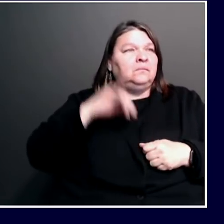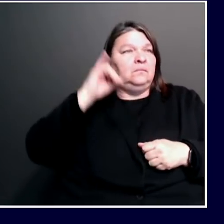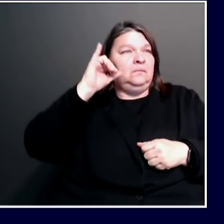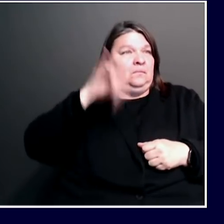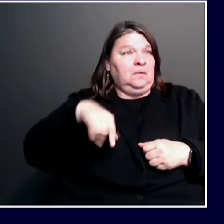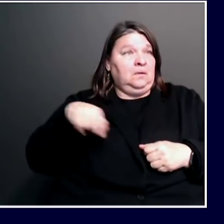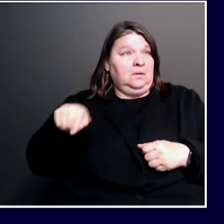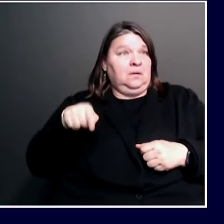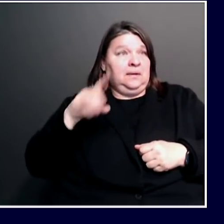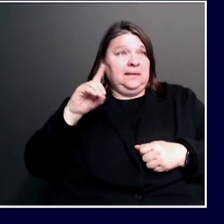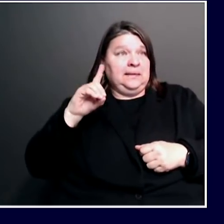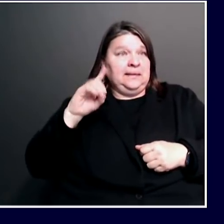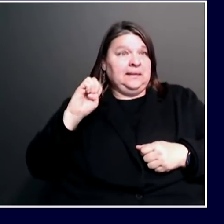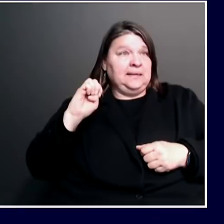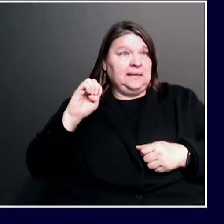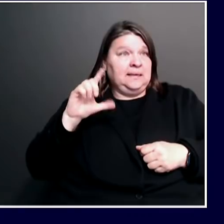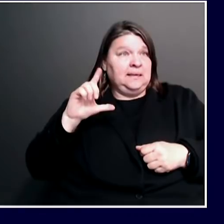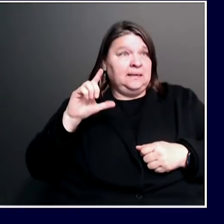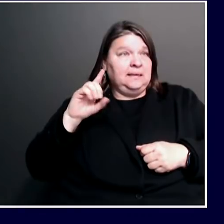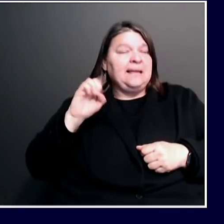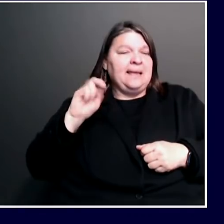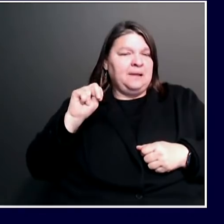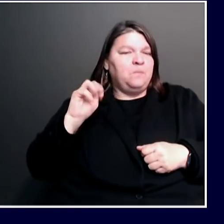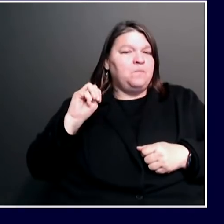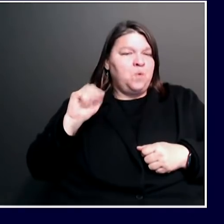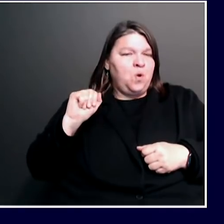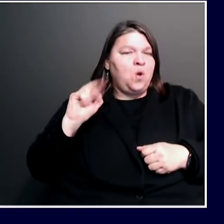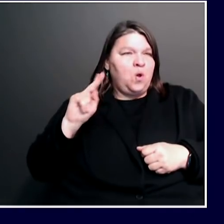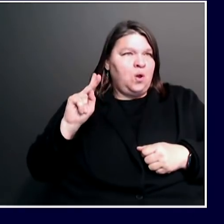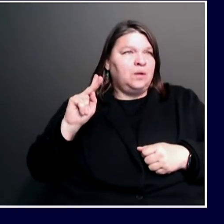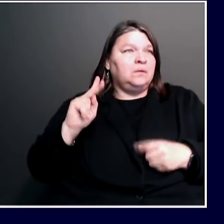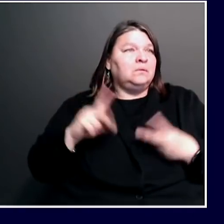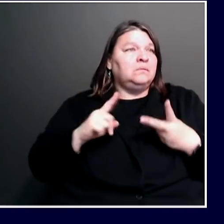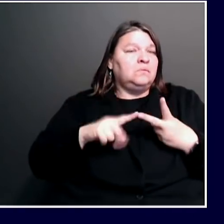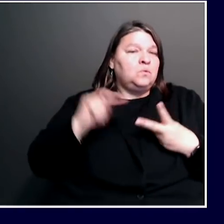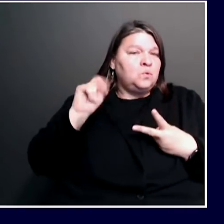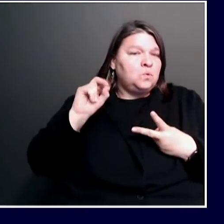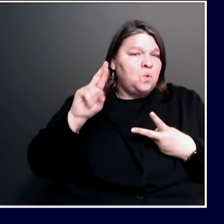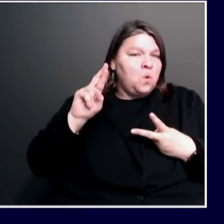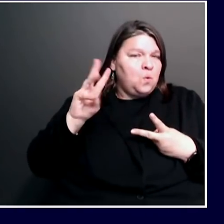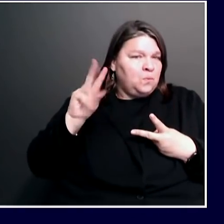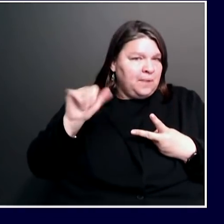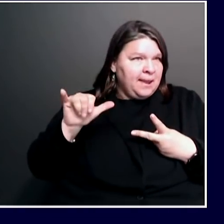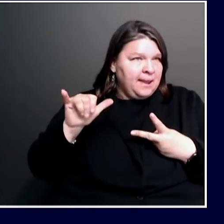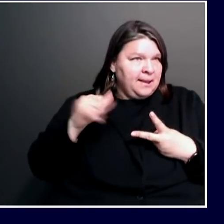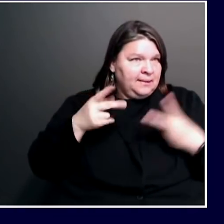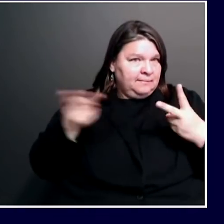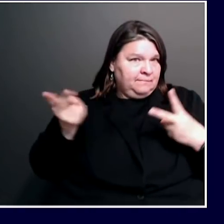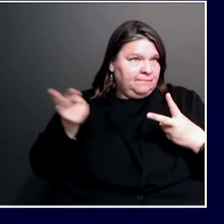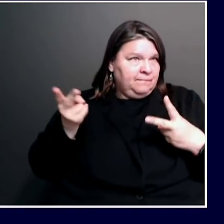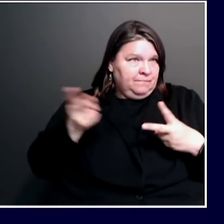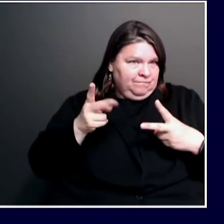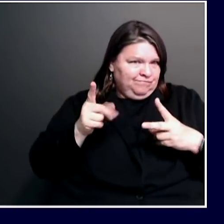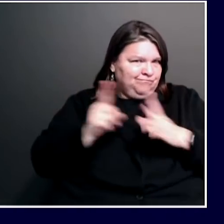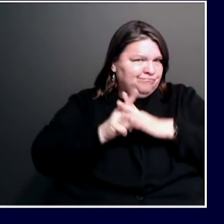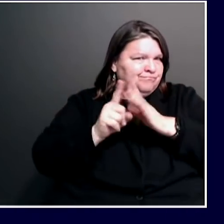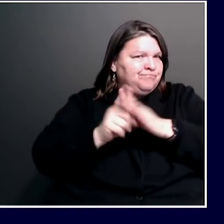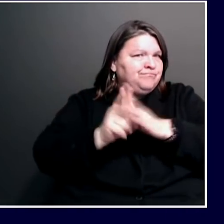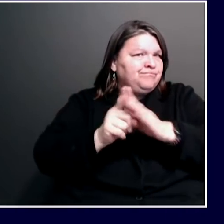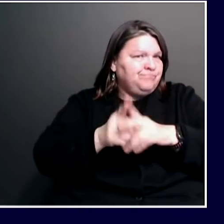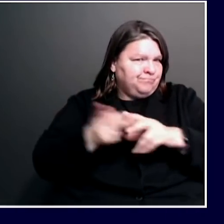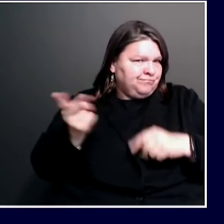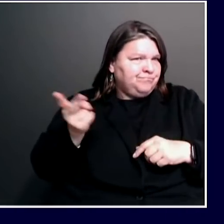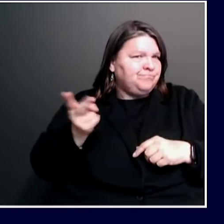Norway, that it may spread even more quickly than the Omicron variant. That has given folks some degree of pause, but the